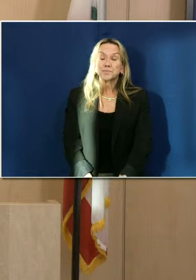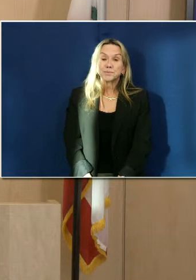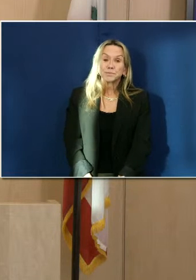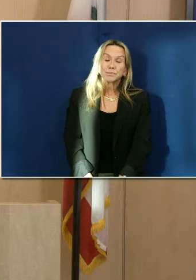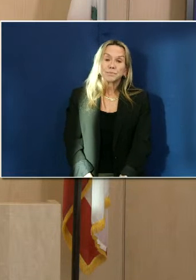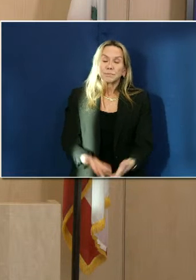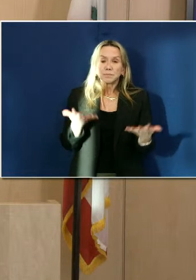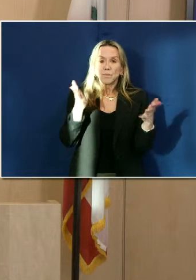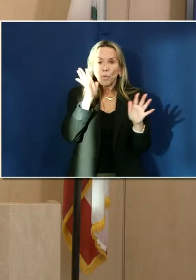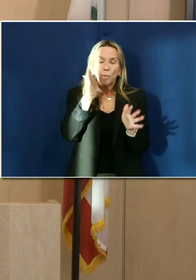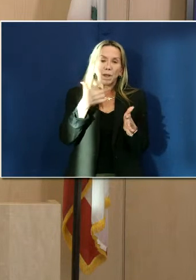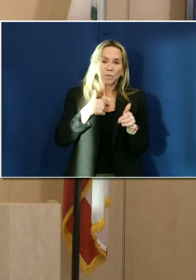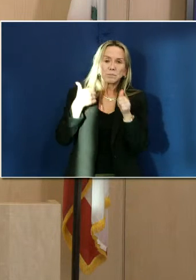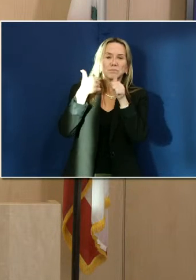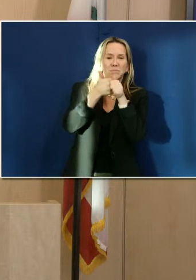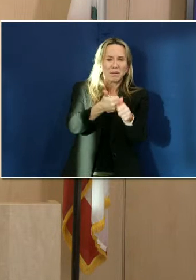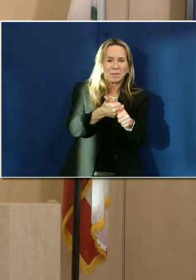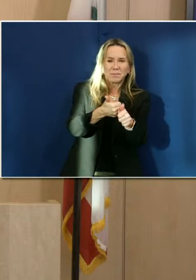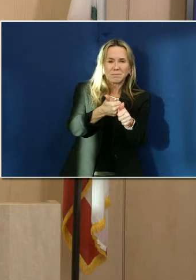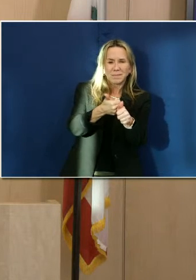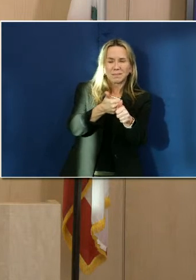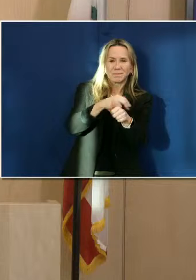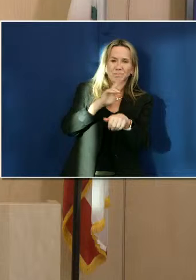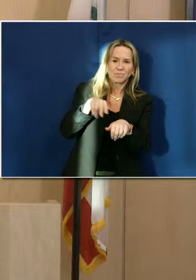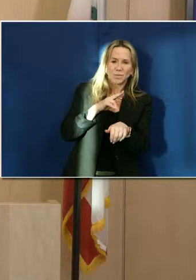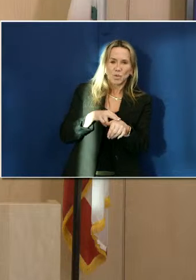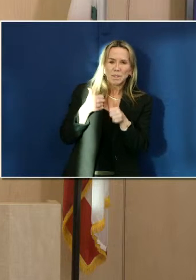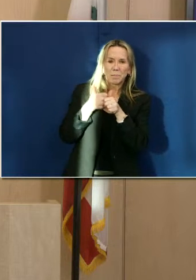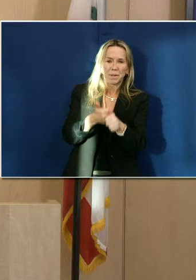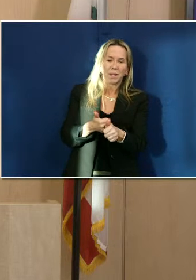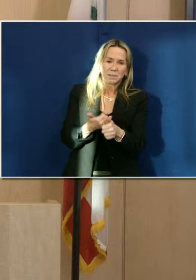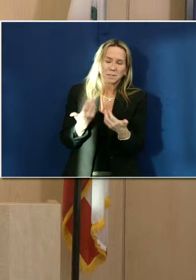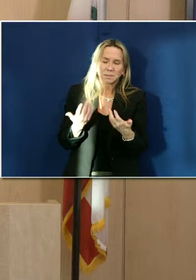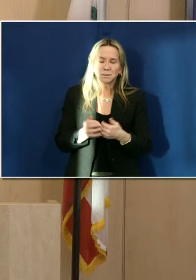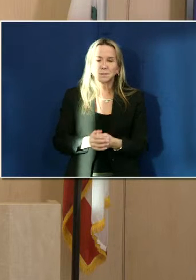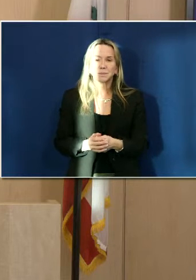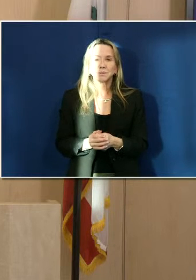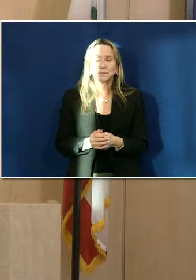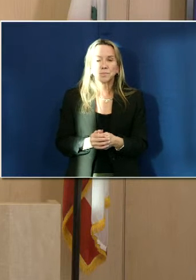it will be part of the compliance process